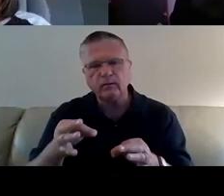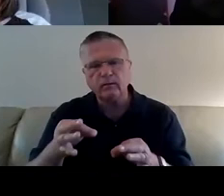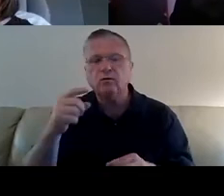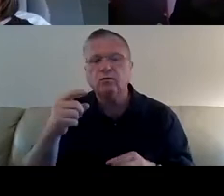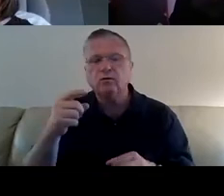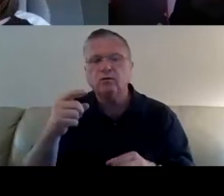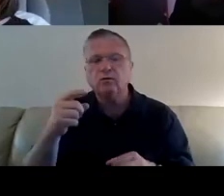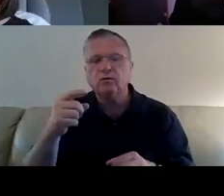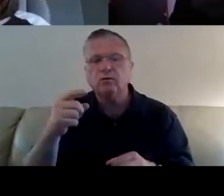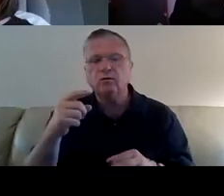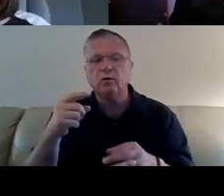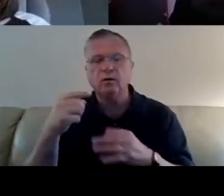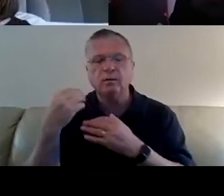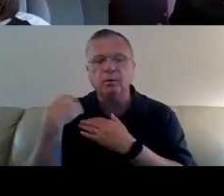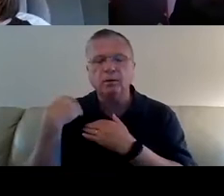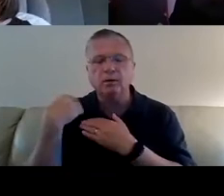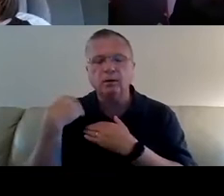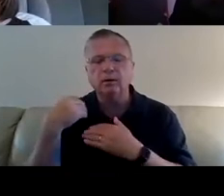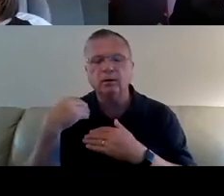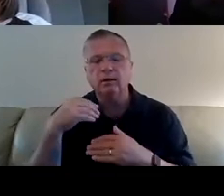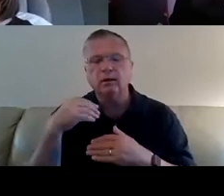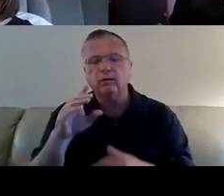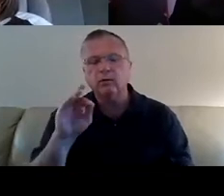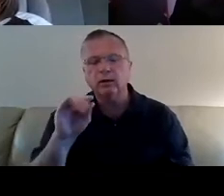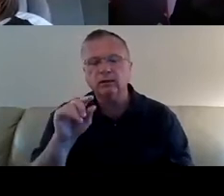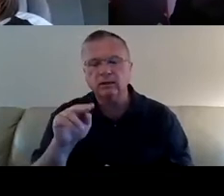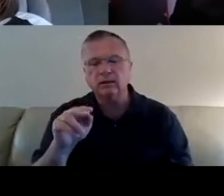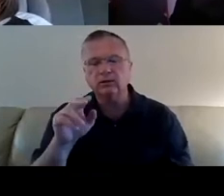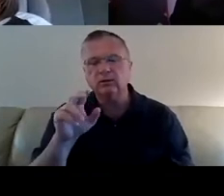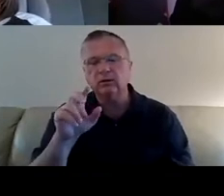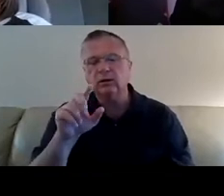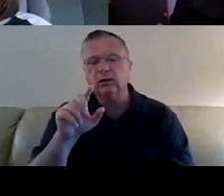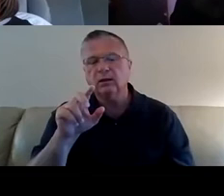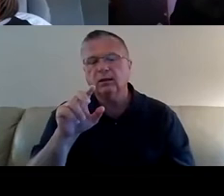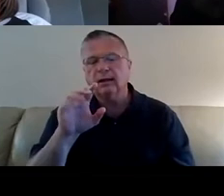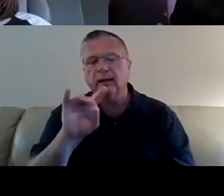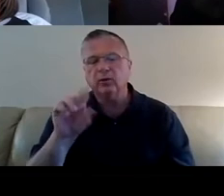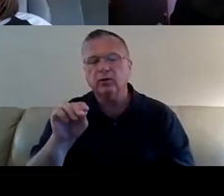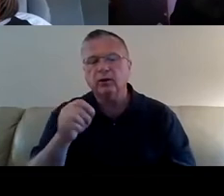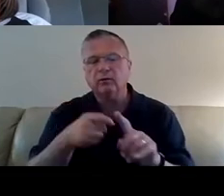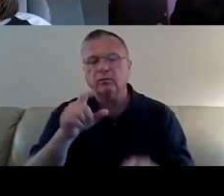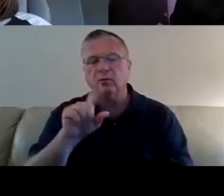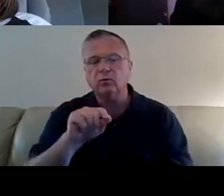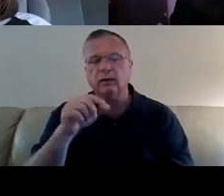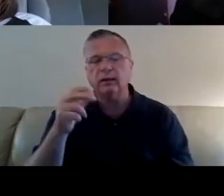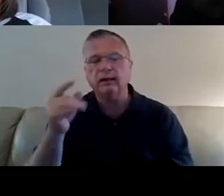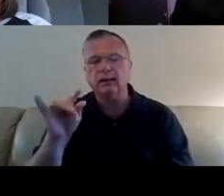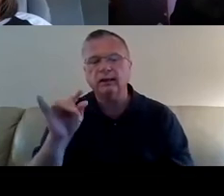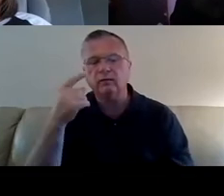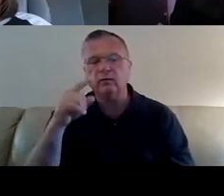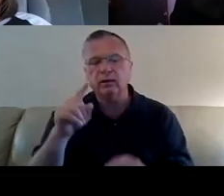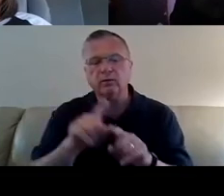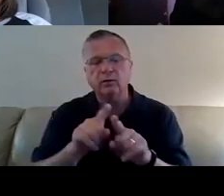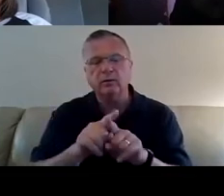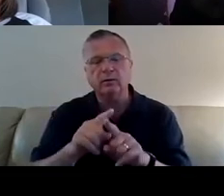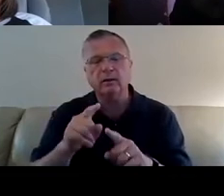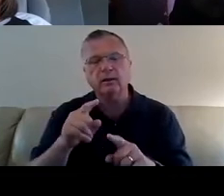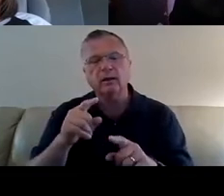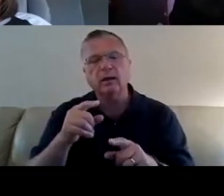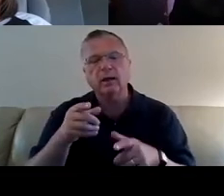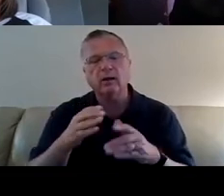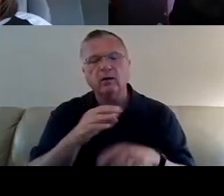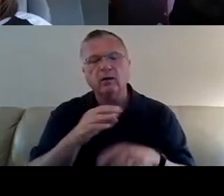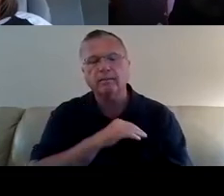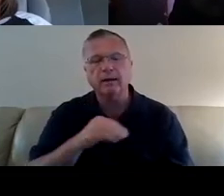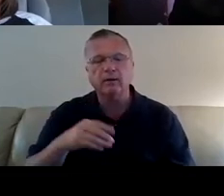resolution number 830 of 2018 entitled resolution providing for an agreement allowing the mayor and director of the Department